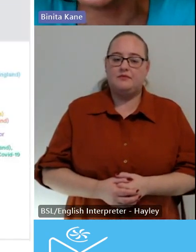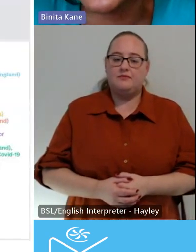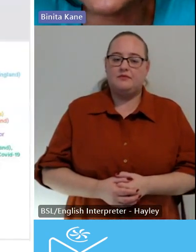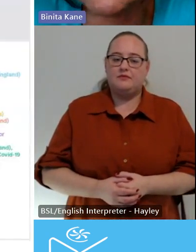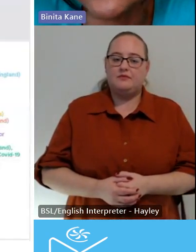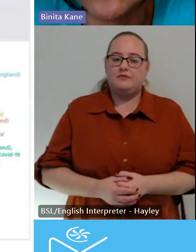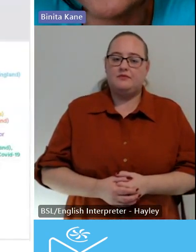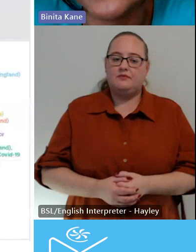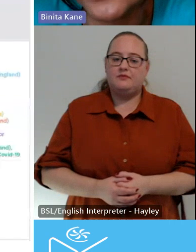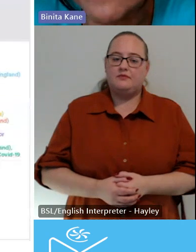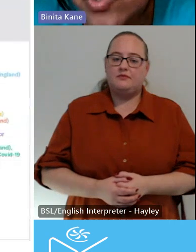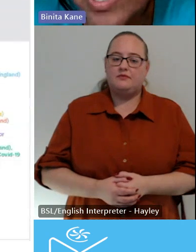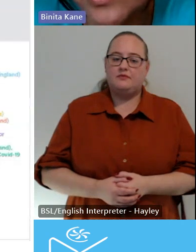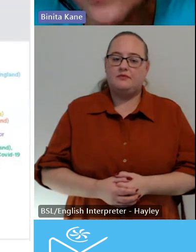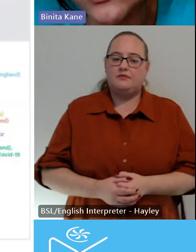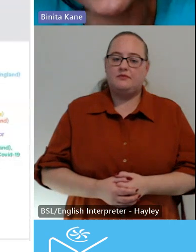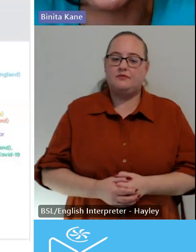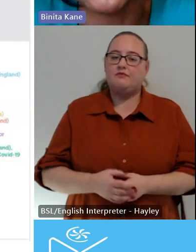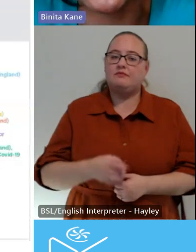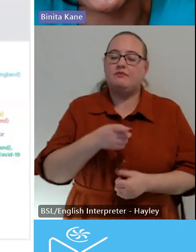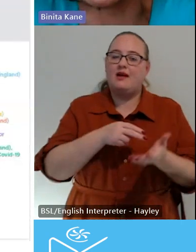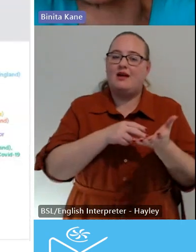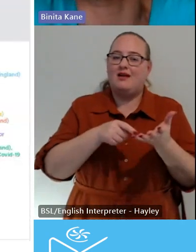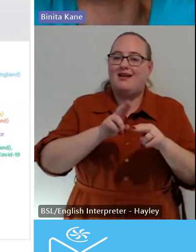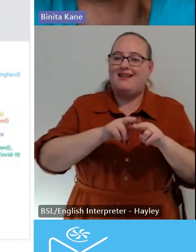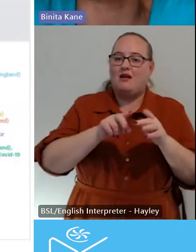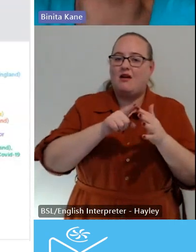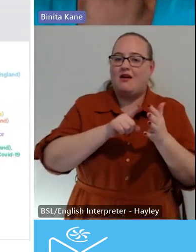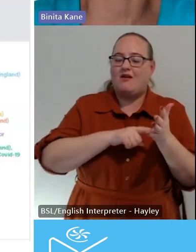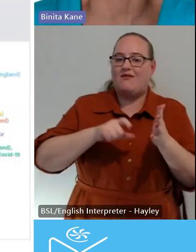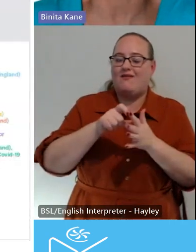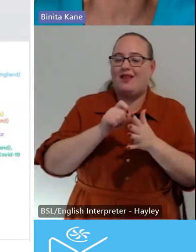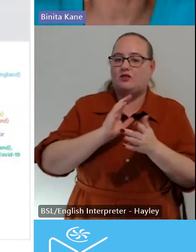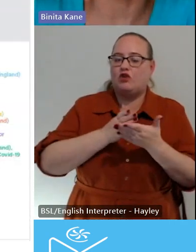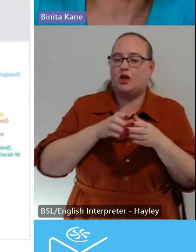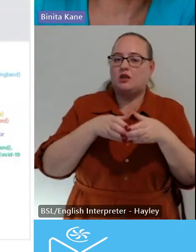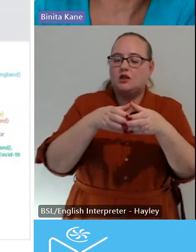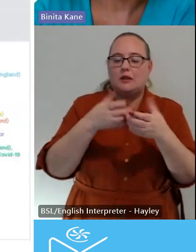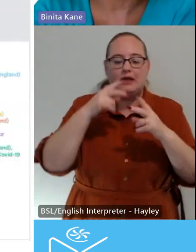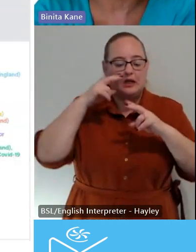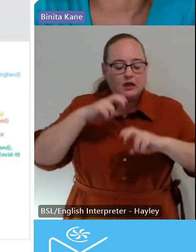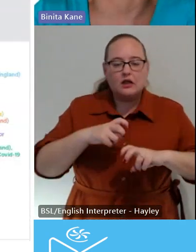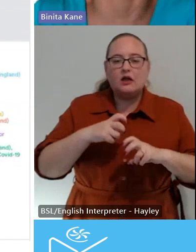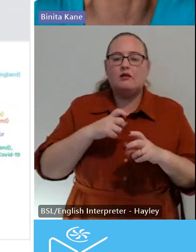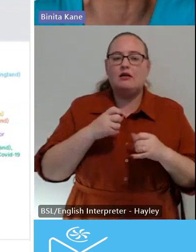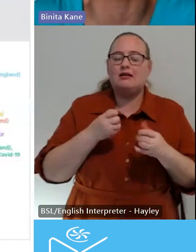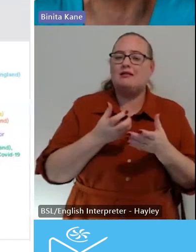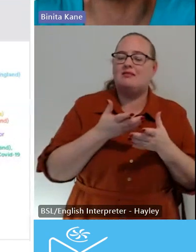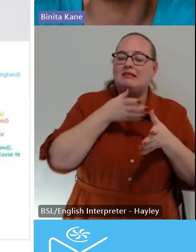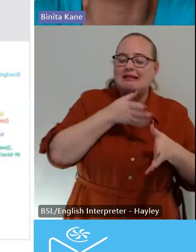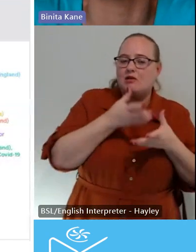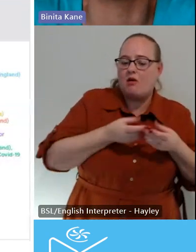And this is data from the Nuffield Trust, who actually were looking at changes to sickness absence rates across public sector